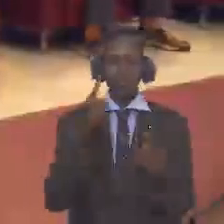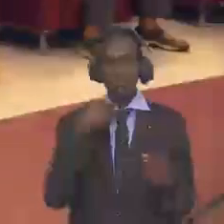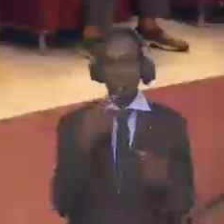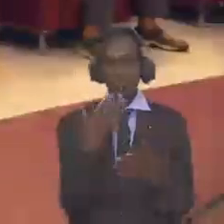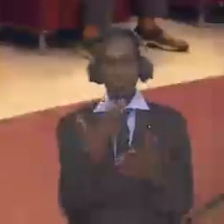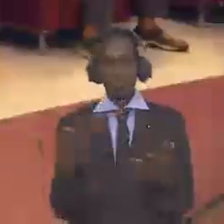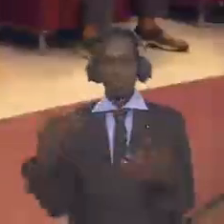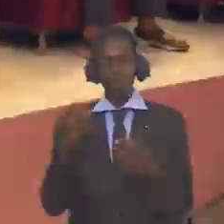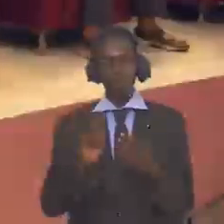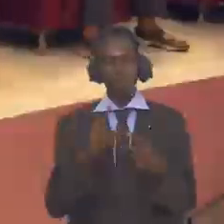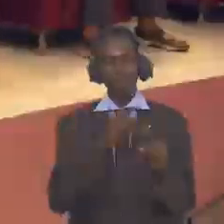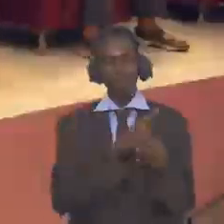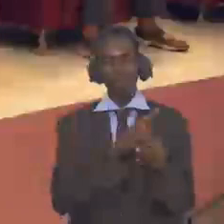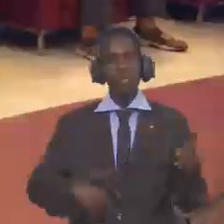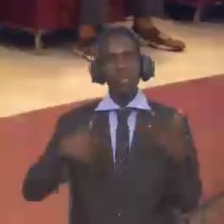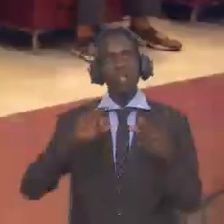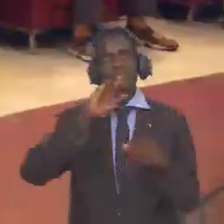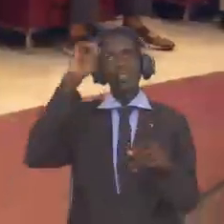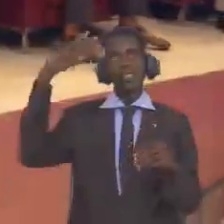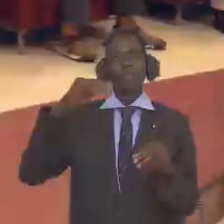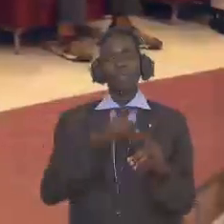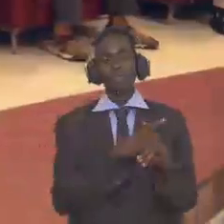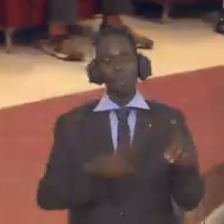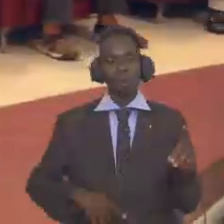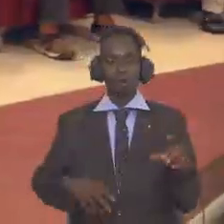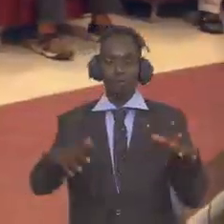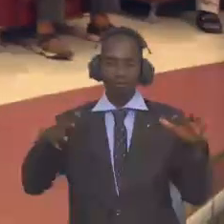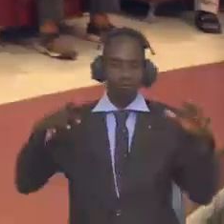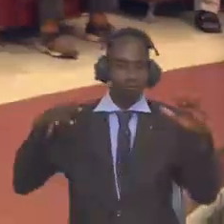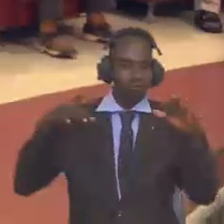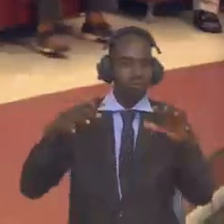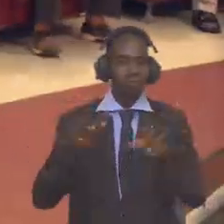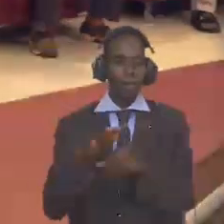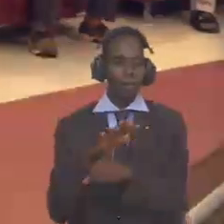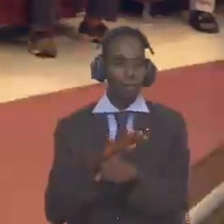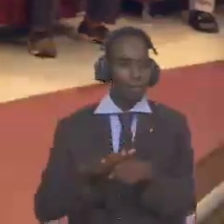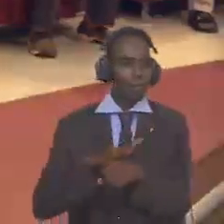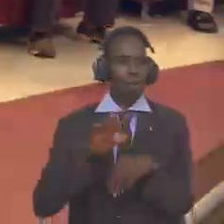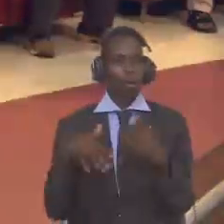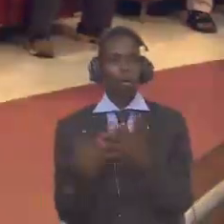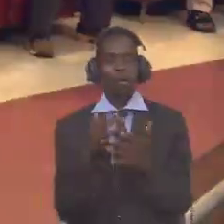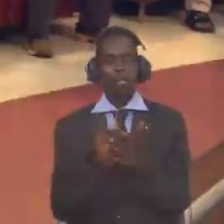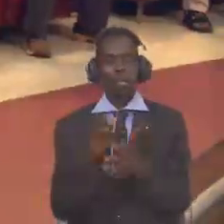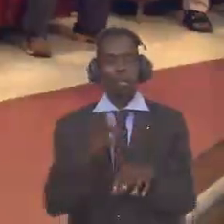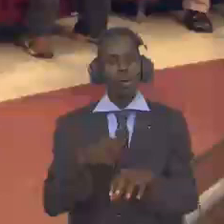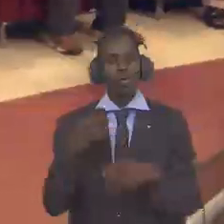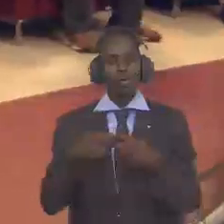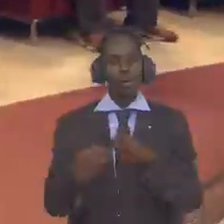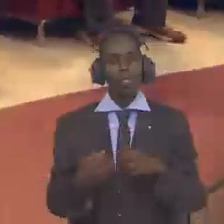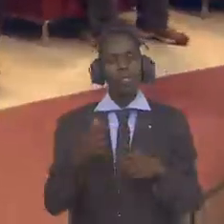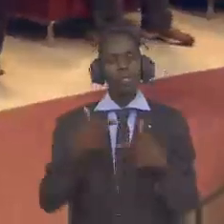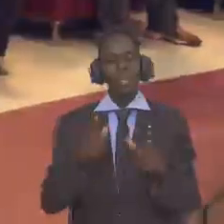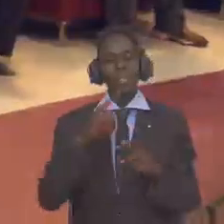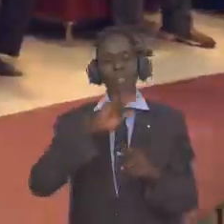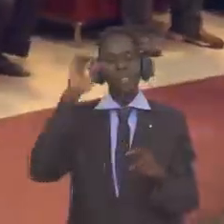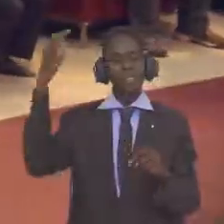God overflow all that anxiety, all that problem, all that difficulty. Let the grace of God